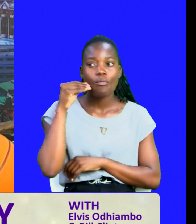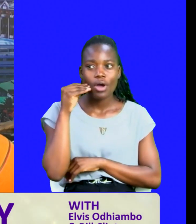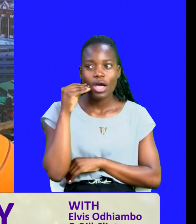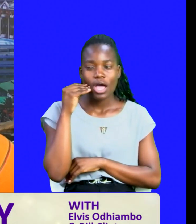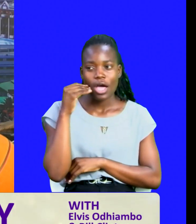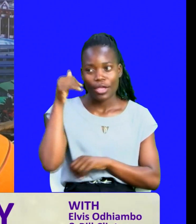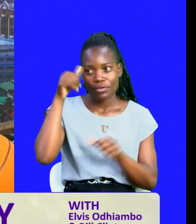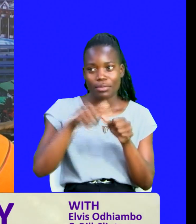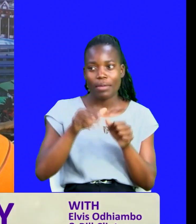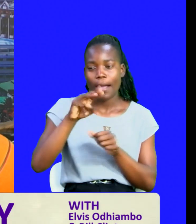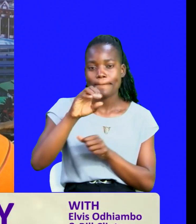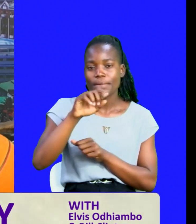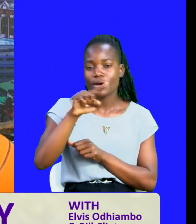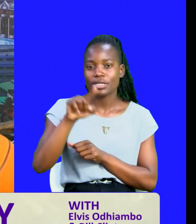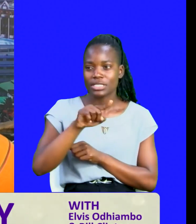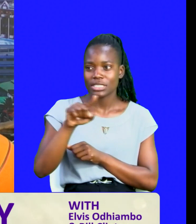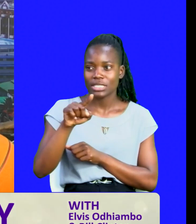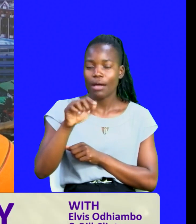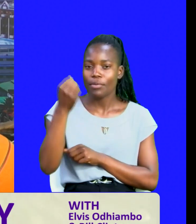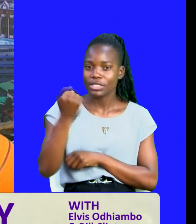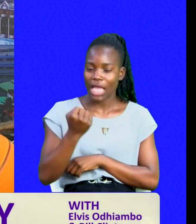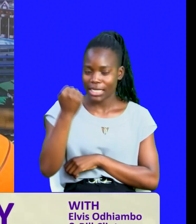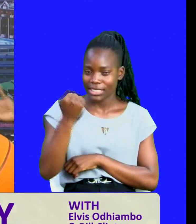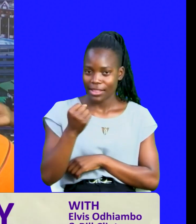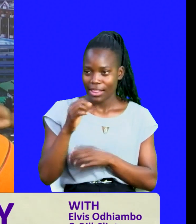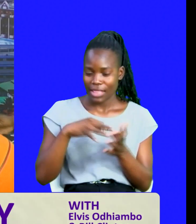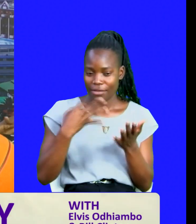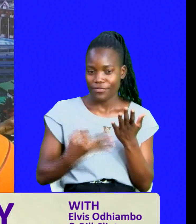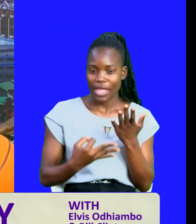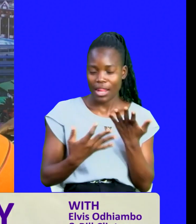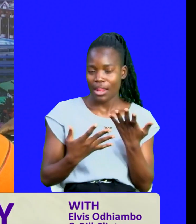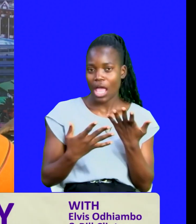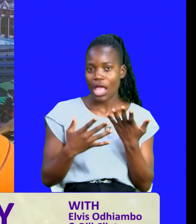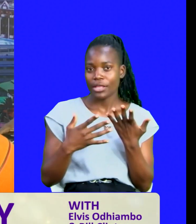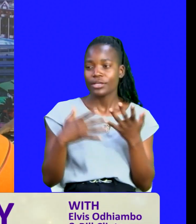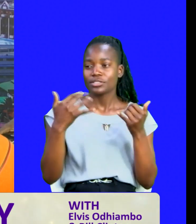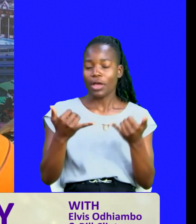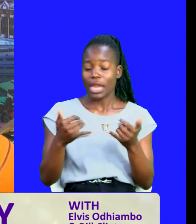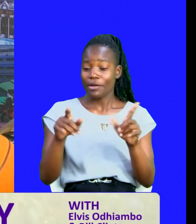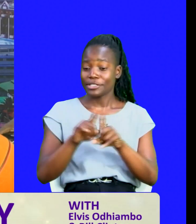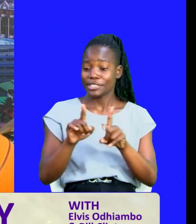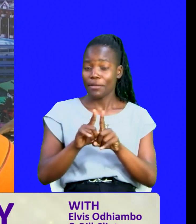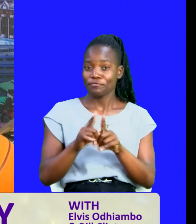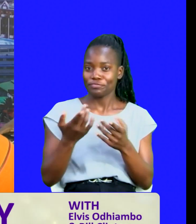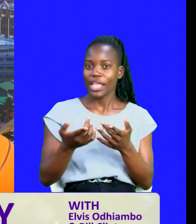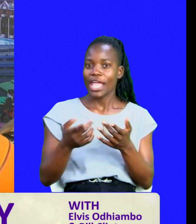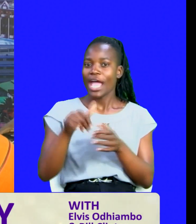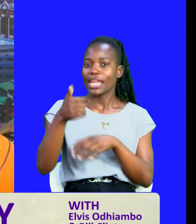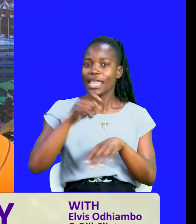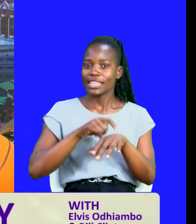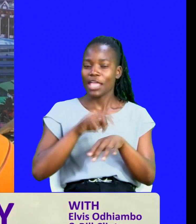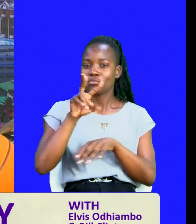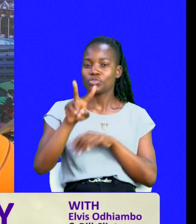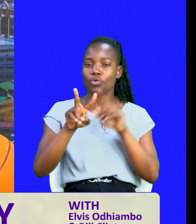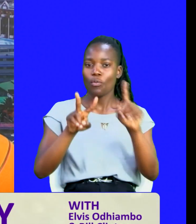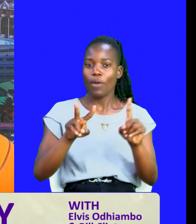the Mozart FKF Bet Cup final, they fell to Kakamega Homeboys. Right now, again, one more time, this time round, a